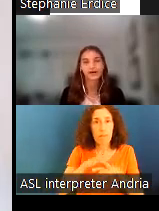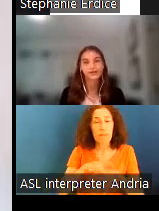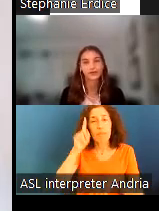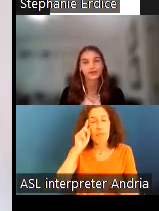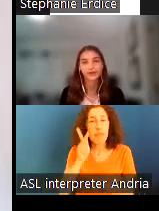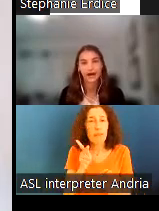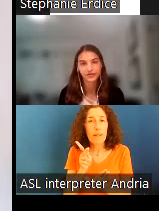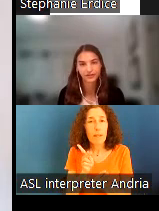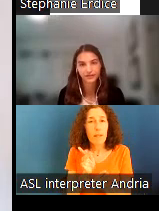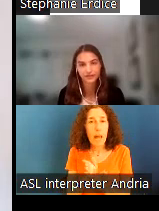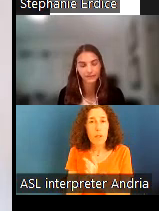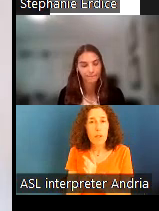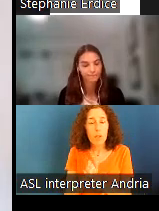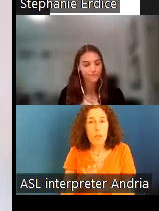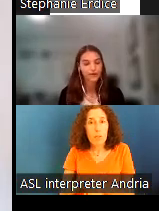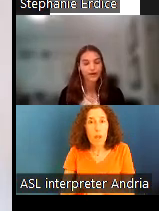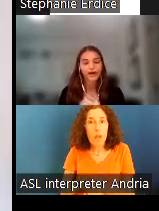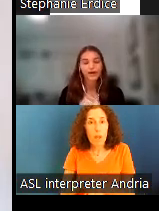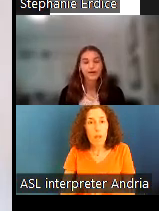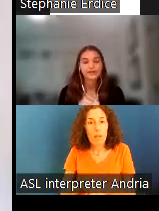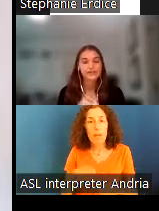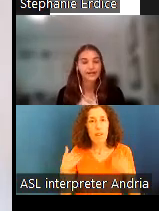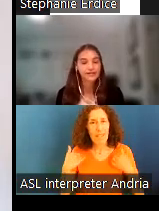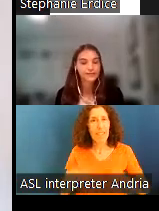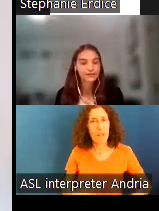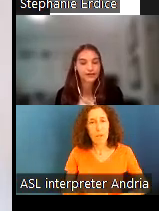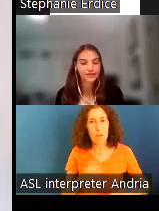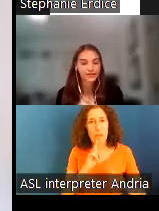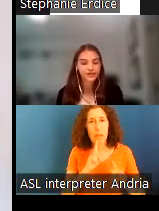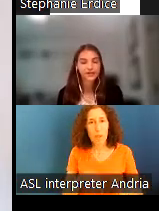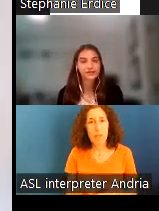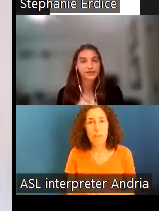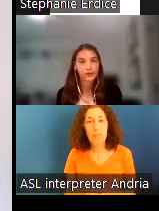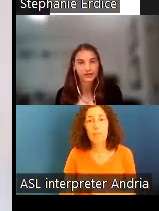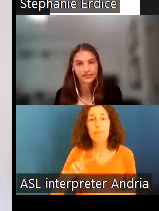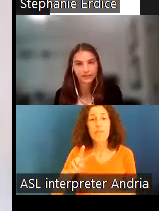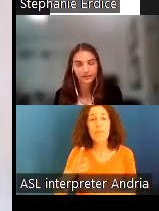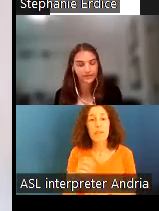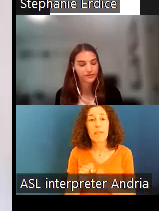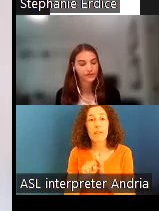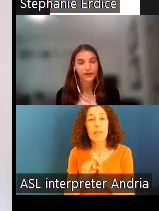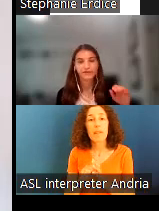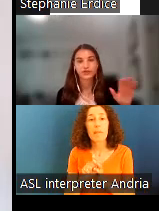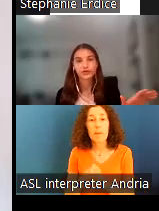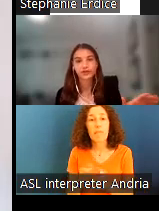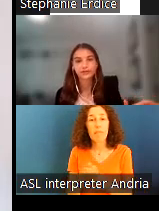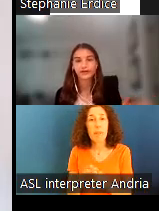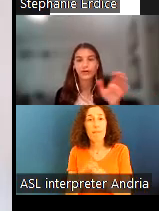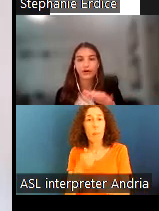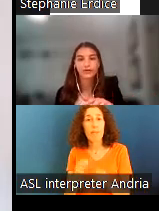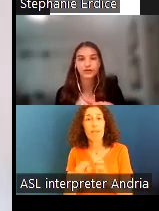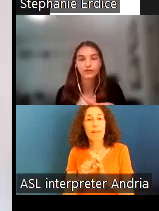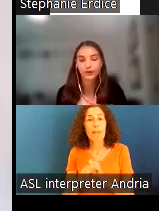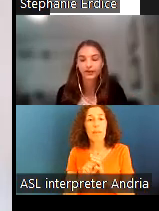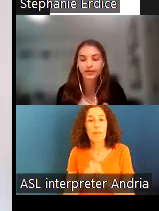and physiological reactions. The second symptom cluster is avoidance symptoms. So we have intrusion,